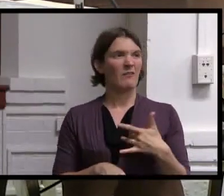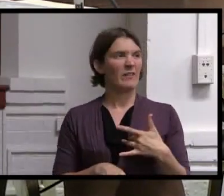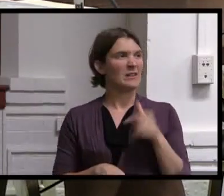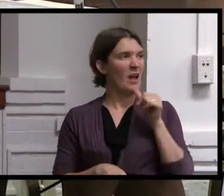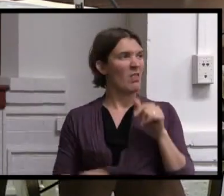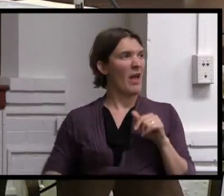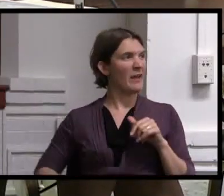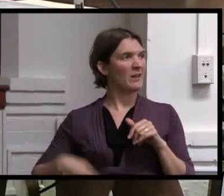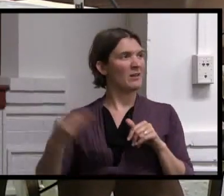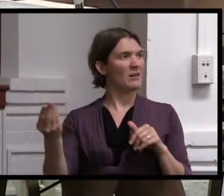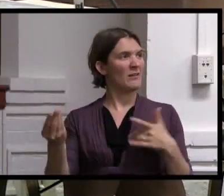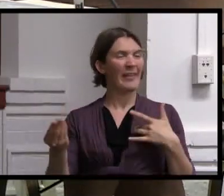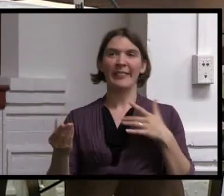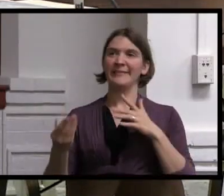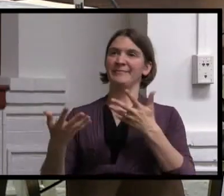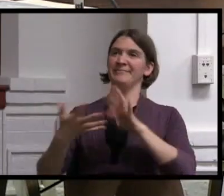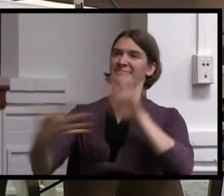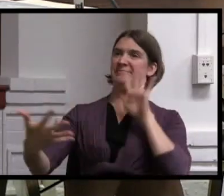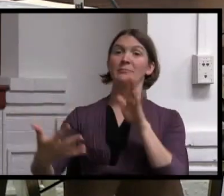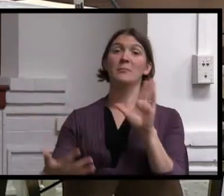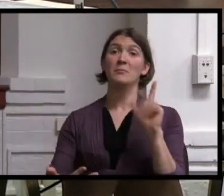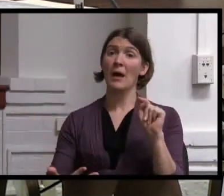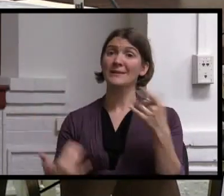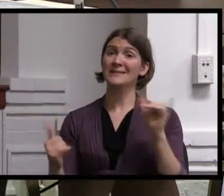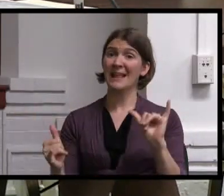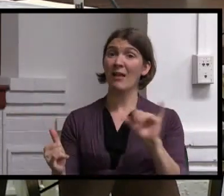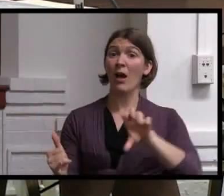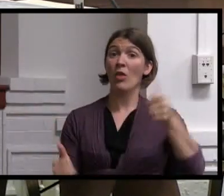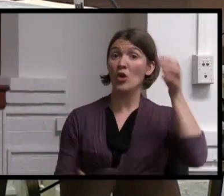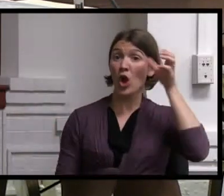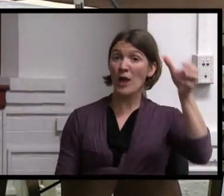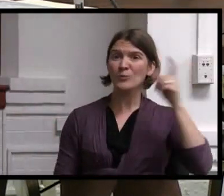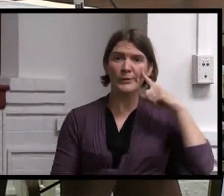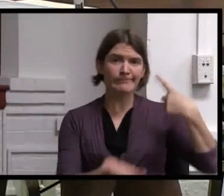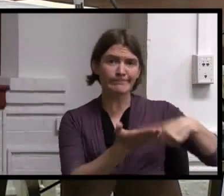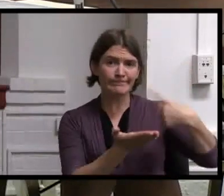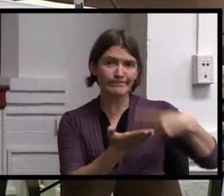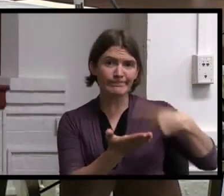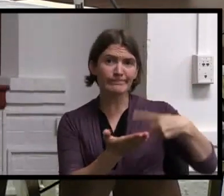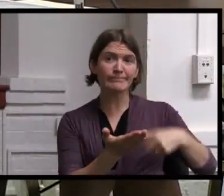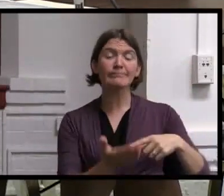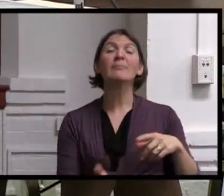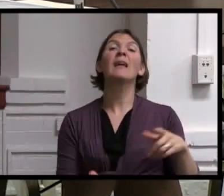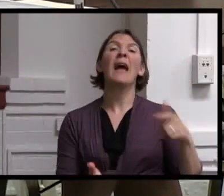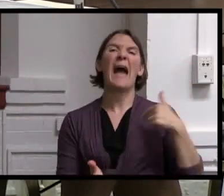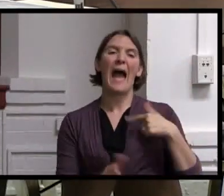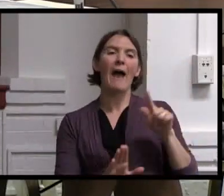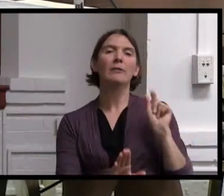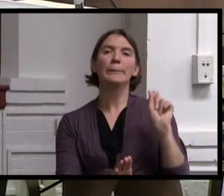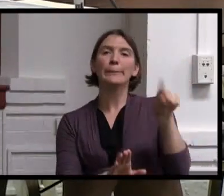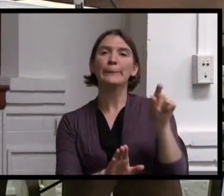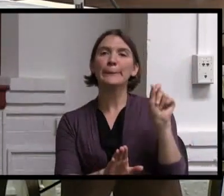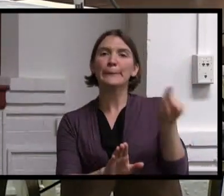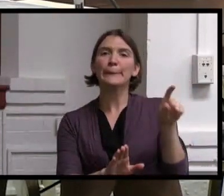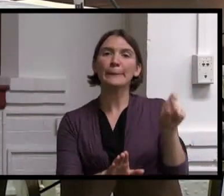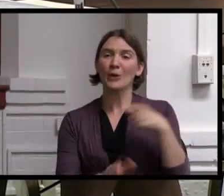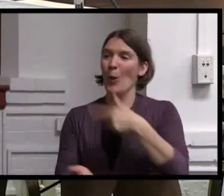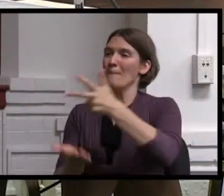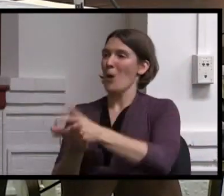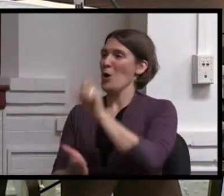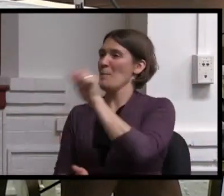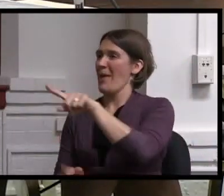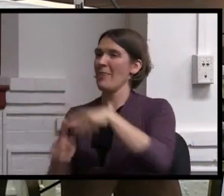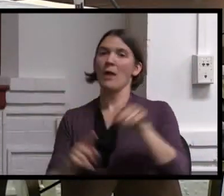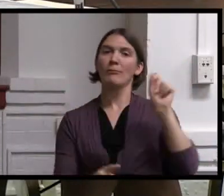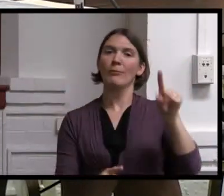as giving someone a buck, I agree. Another idea that we've discussed is the kiosk, where you could put money in at the parking